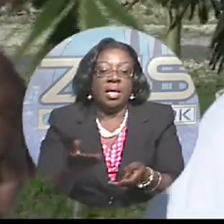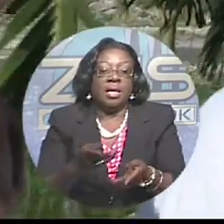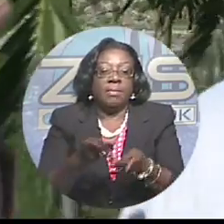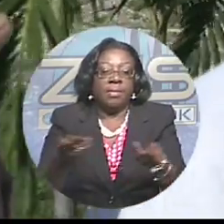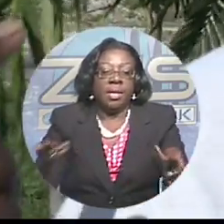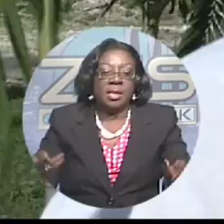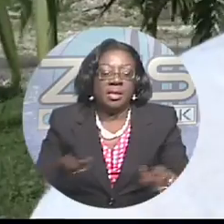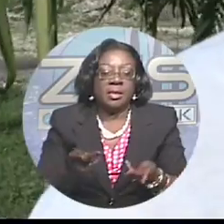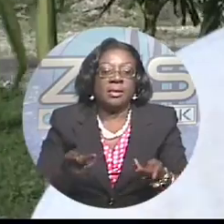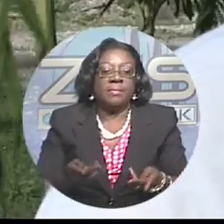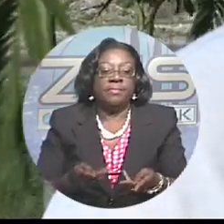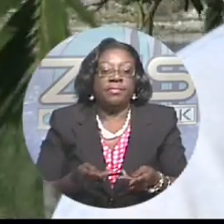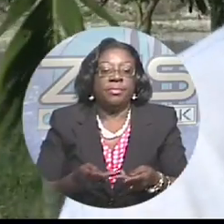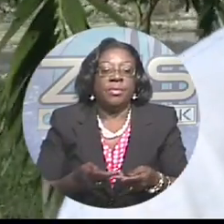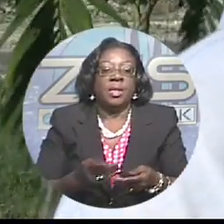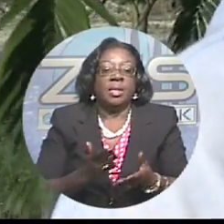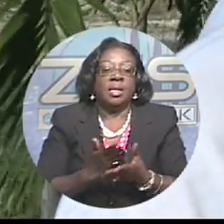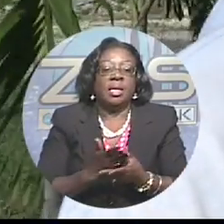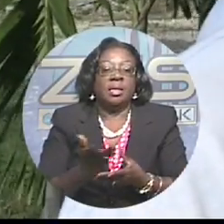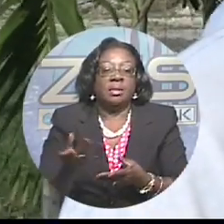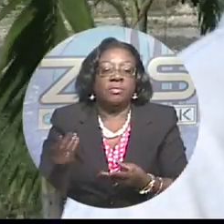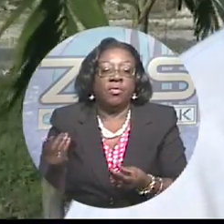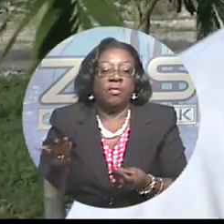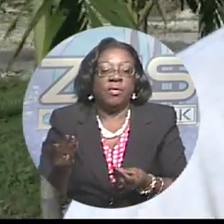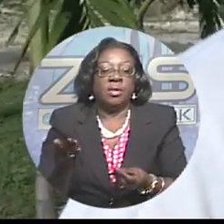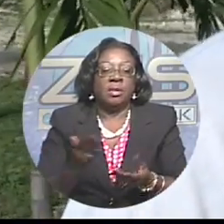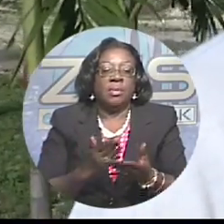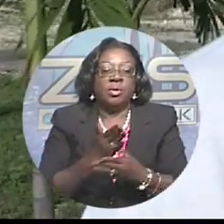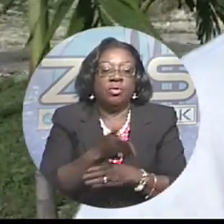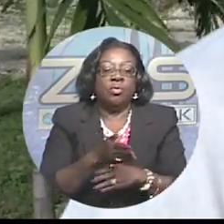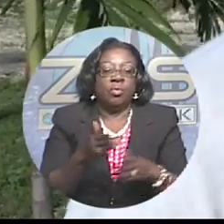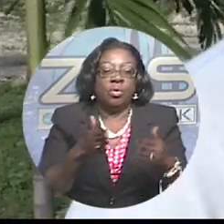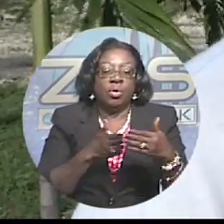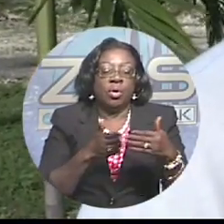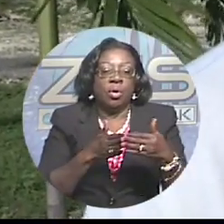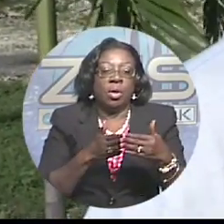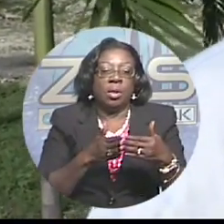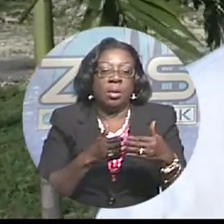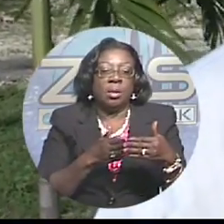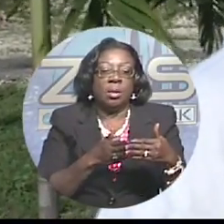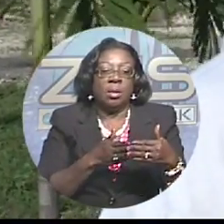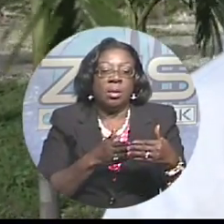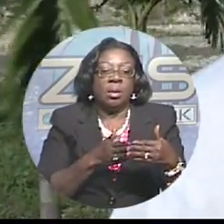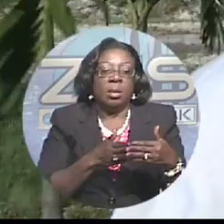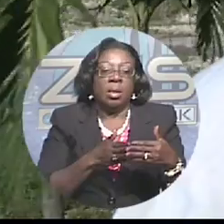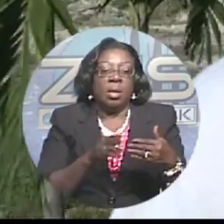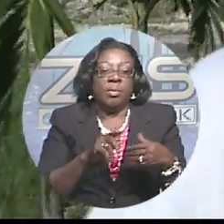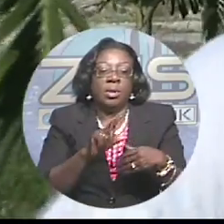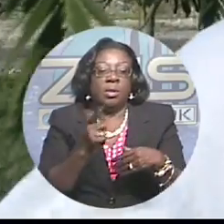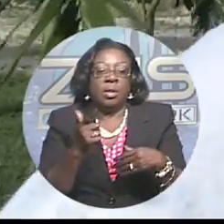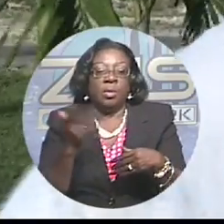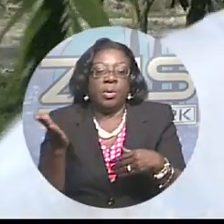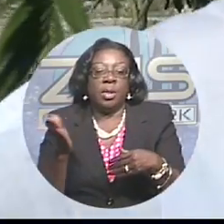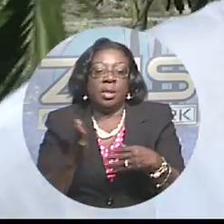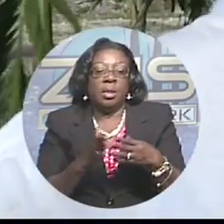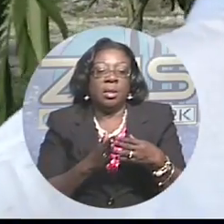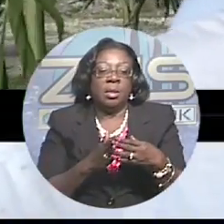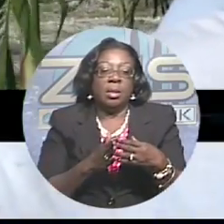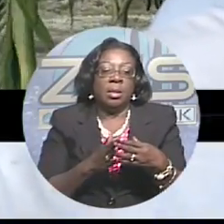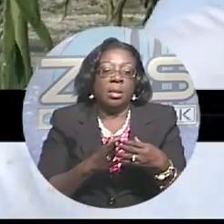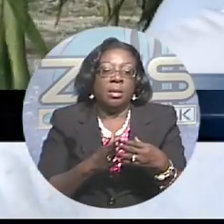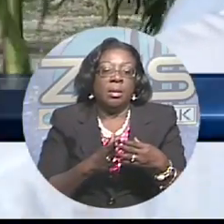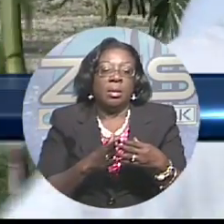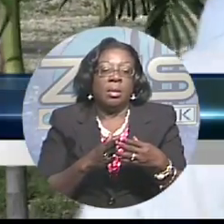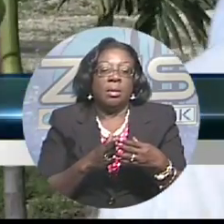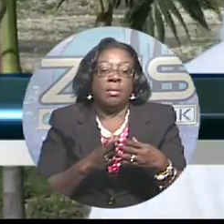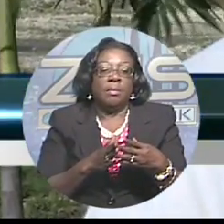through the corner. I mean, a couple of guys, other employees, were in the corner behind it talking. And we're trying to be recognizing that it was German